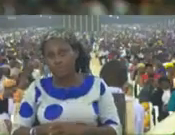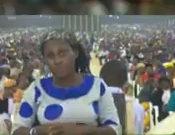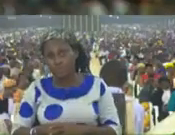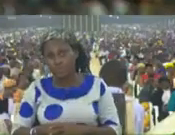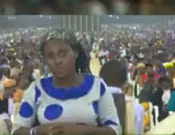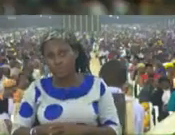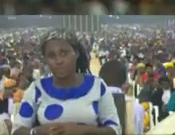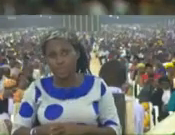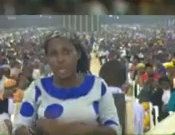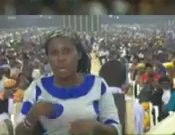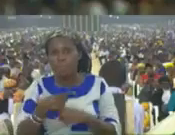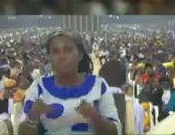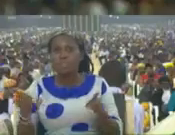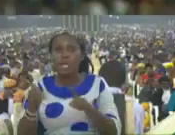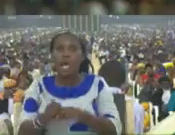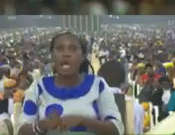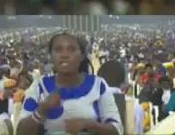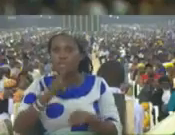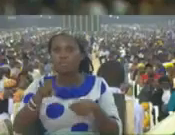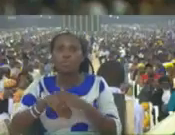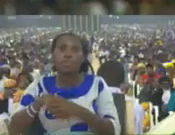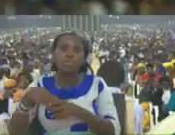But as I was coming out of the place,